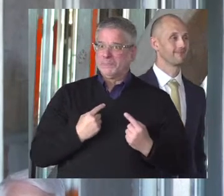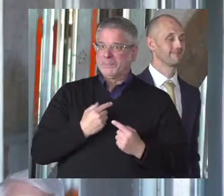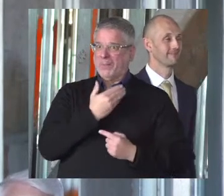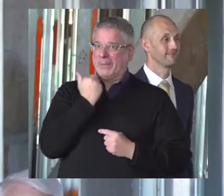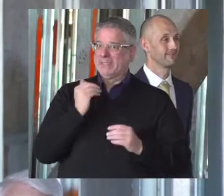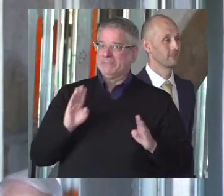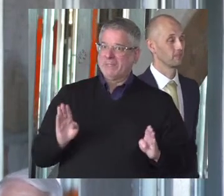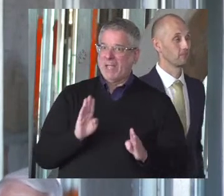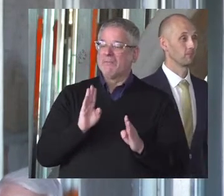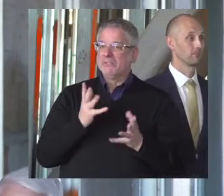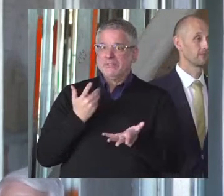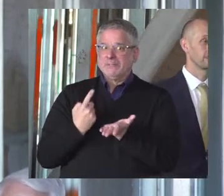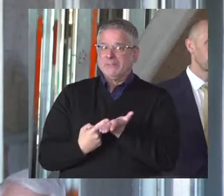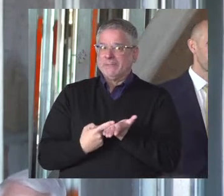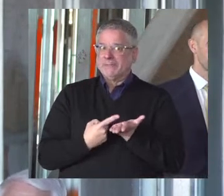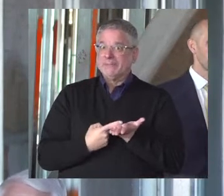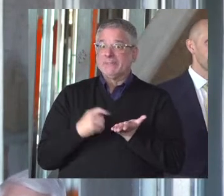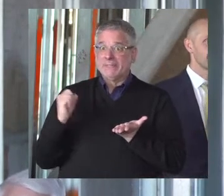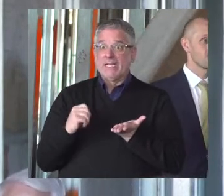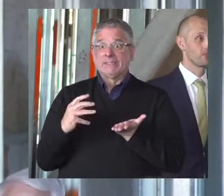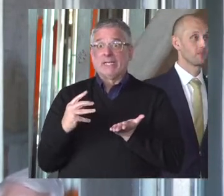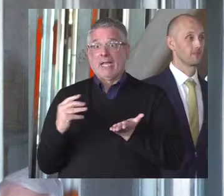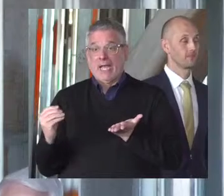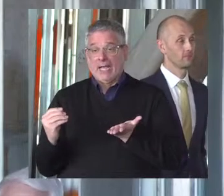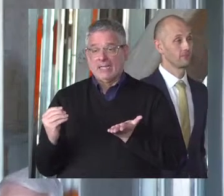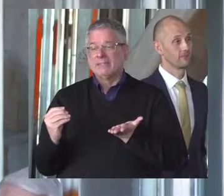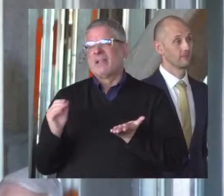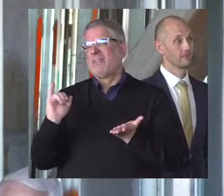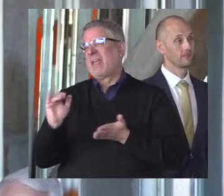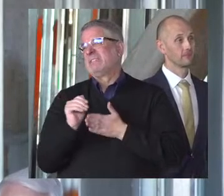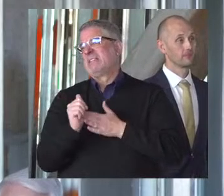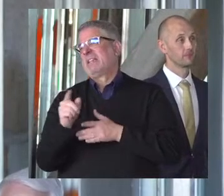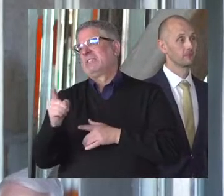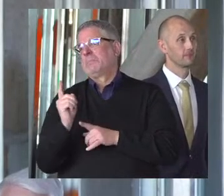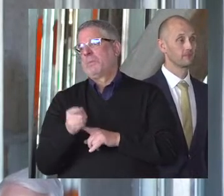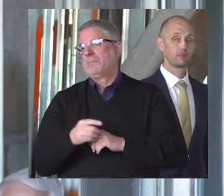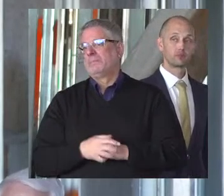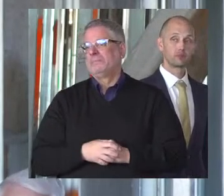and began the conversation, yes, and that's led to this moment.